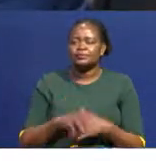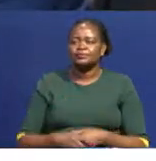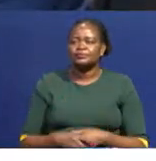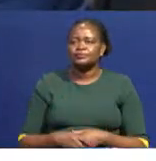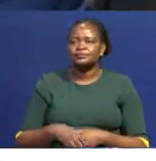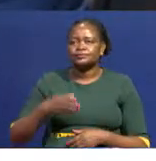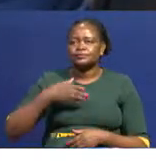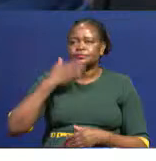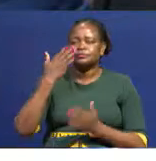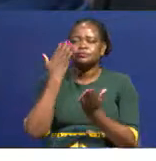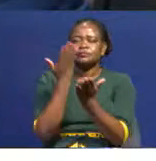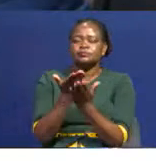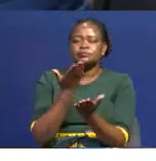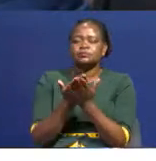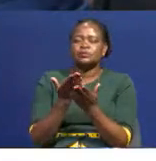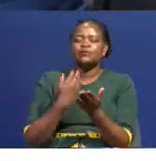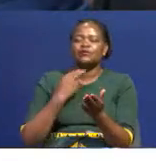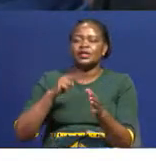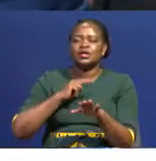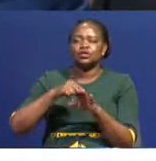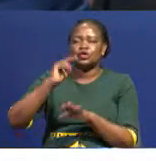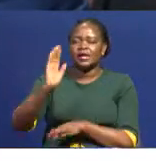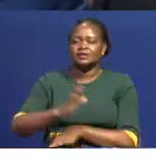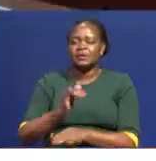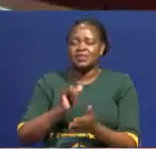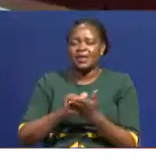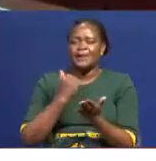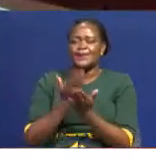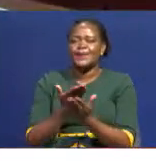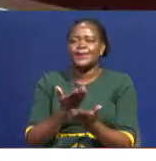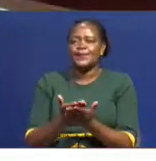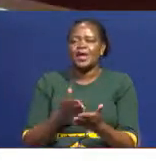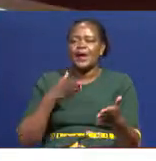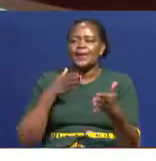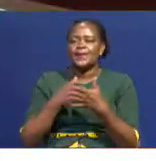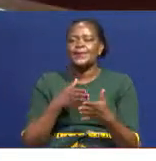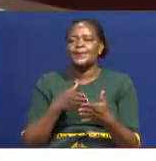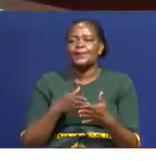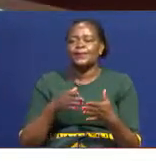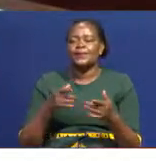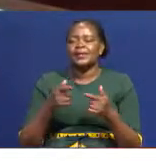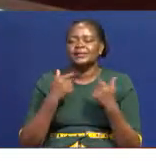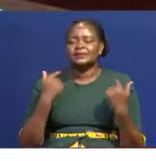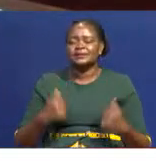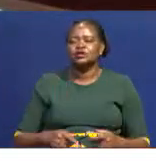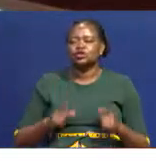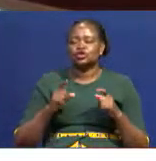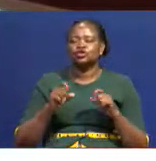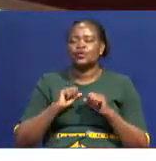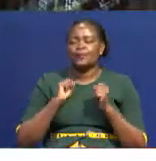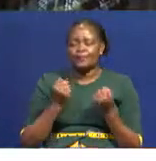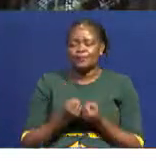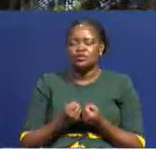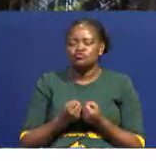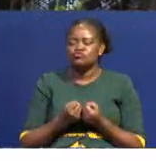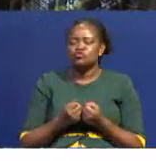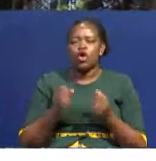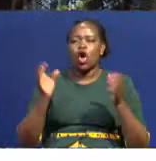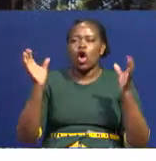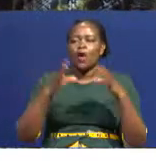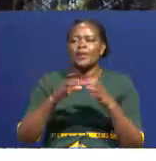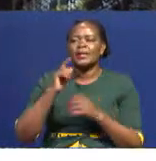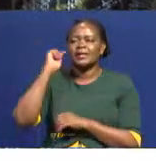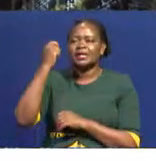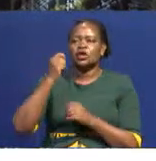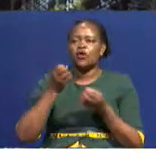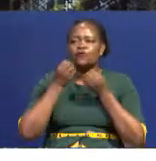Responding to a petition before the National Assembly that proposes a ban on Chinese social media giant TikTok in Kenya,